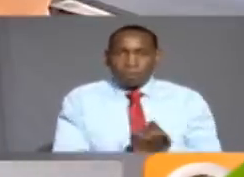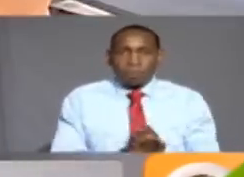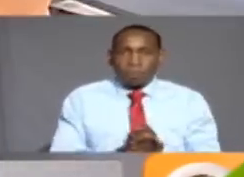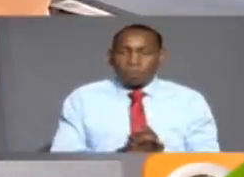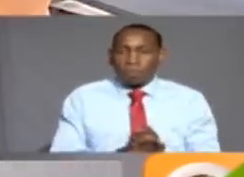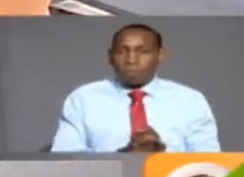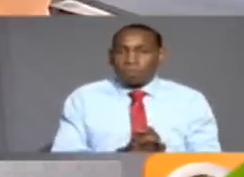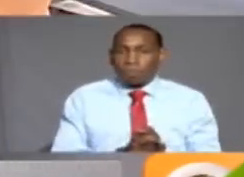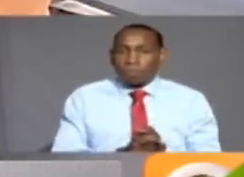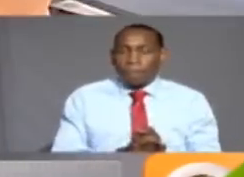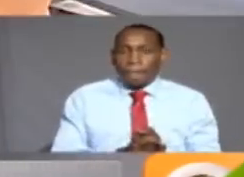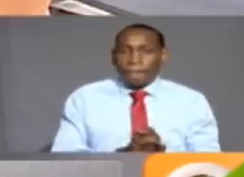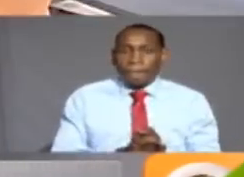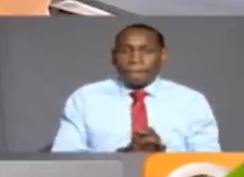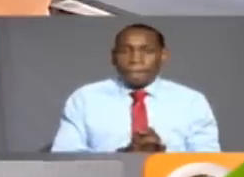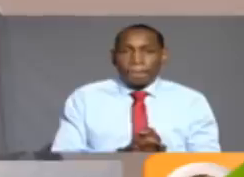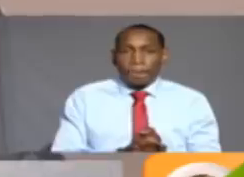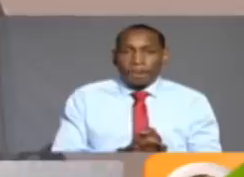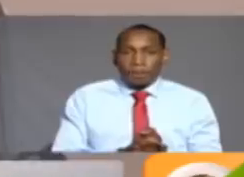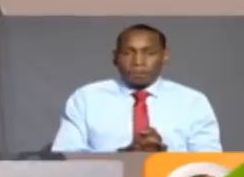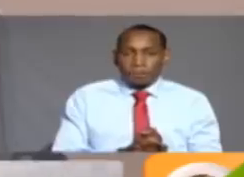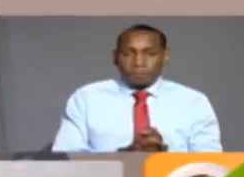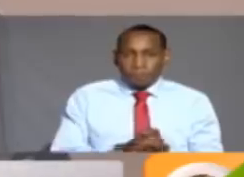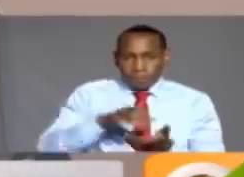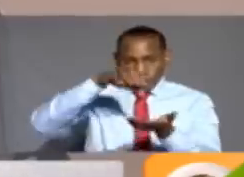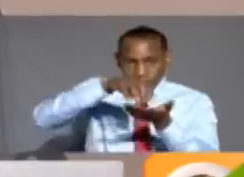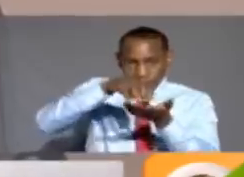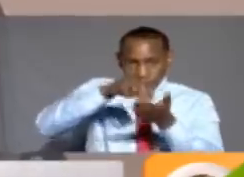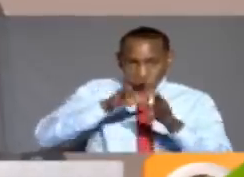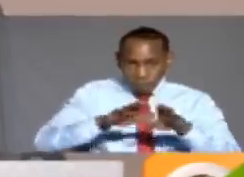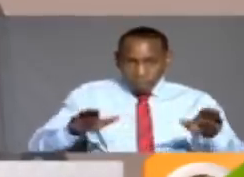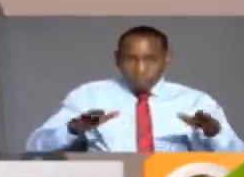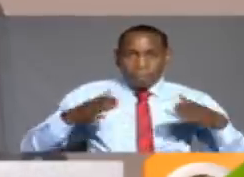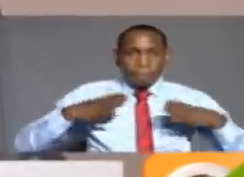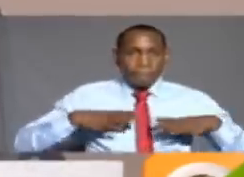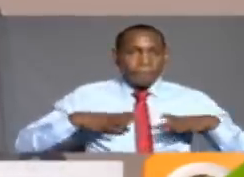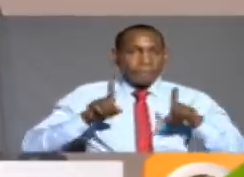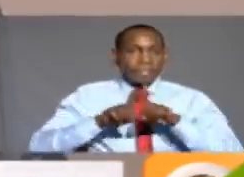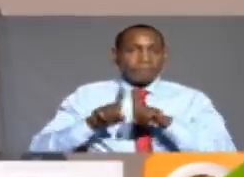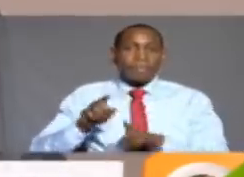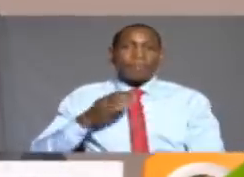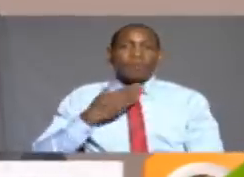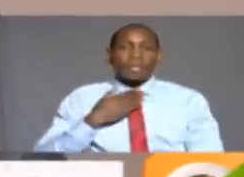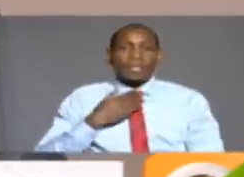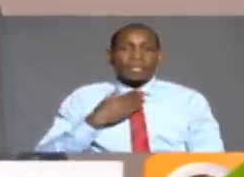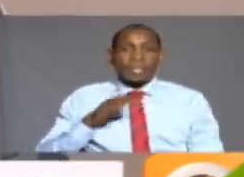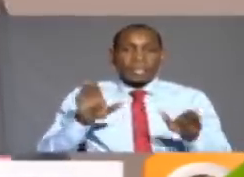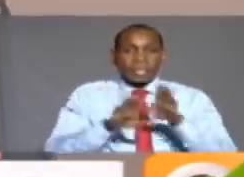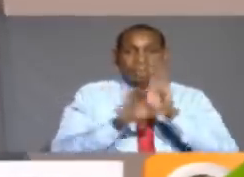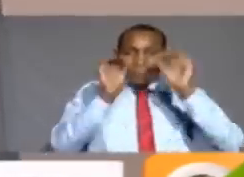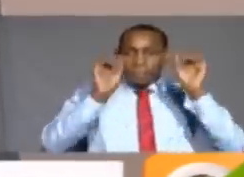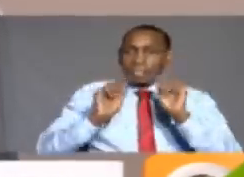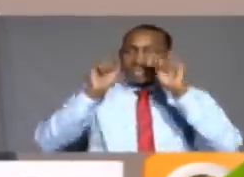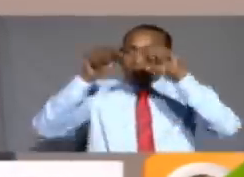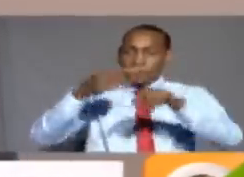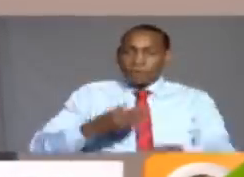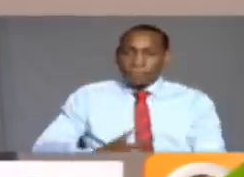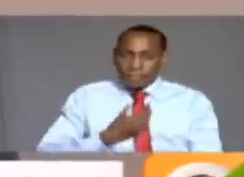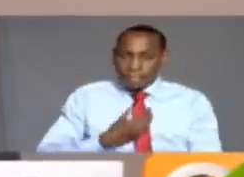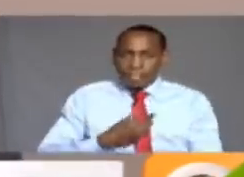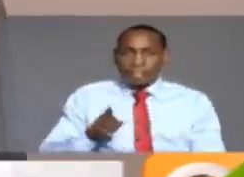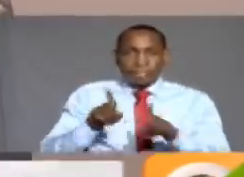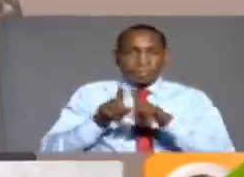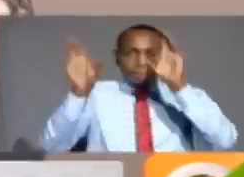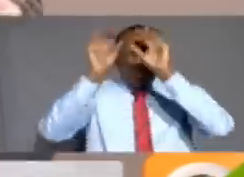the go ahead. The mood on the ground is that people also want to be visited by the deputy president. They want the visits by the